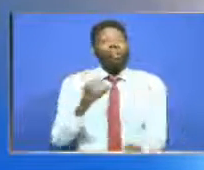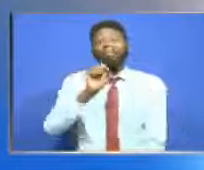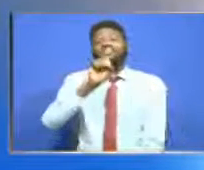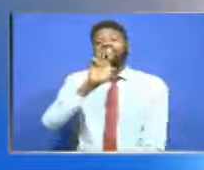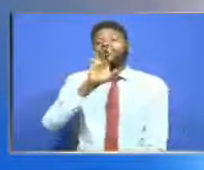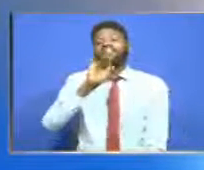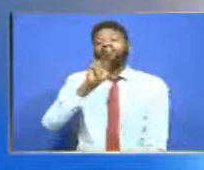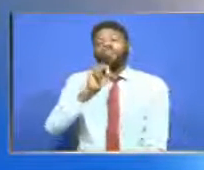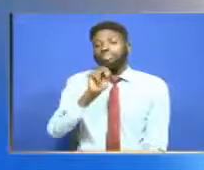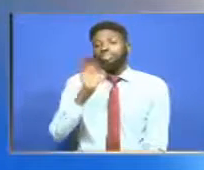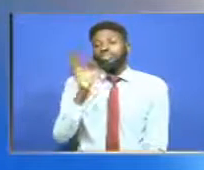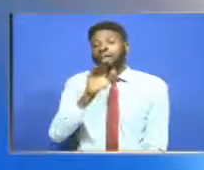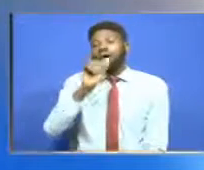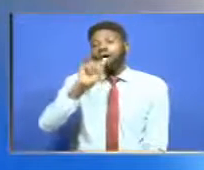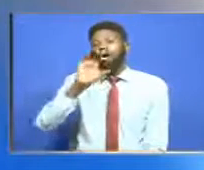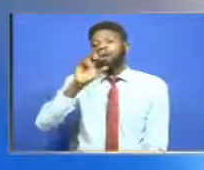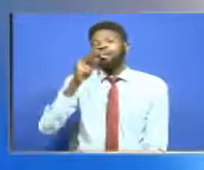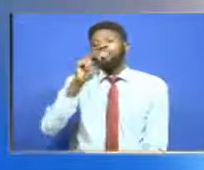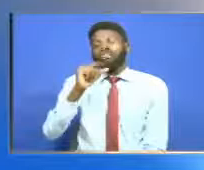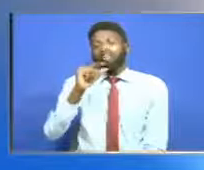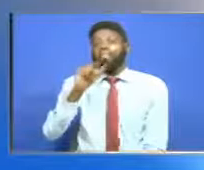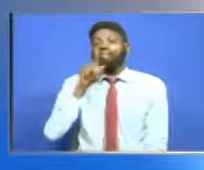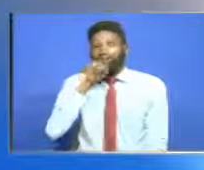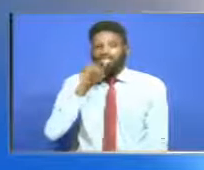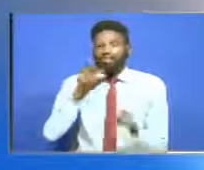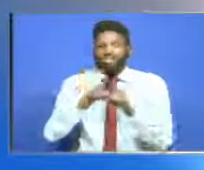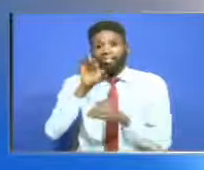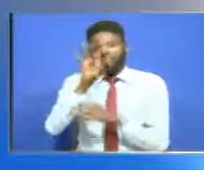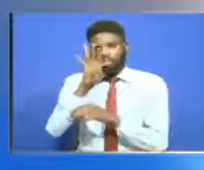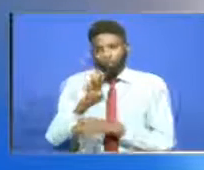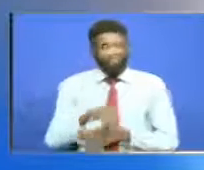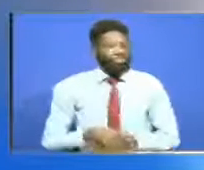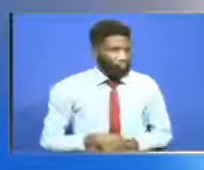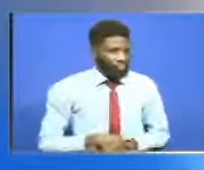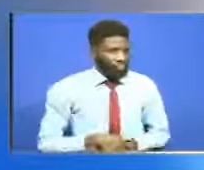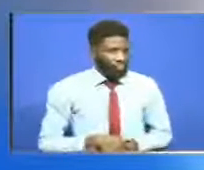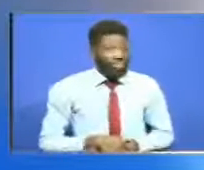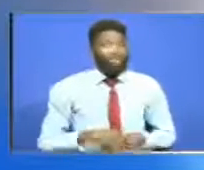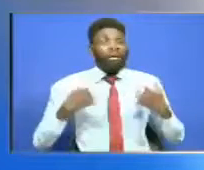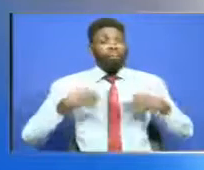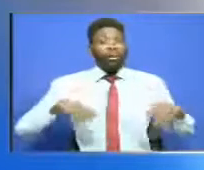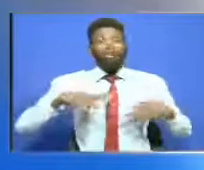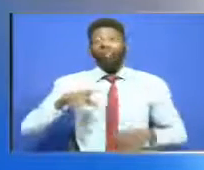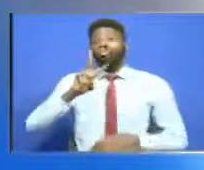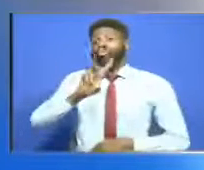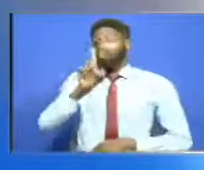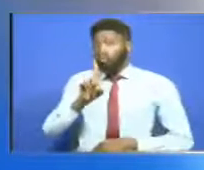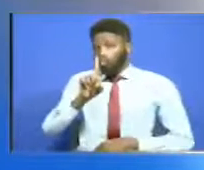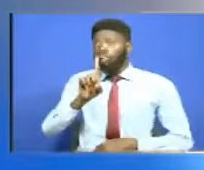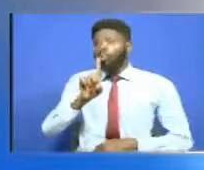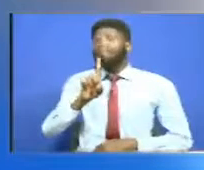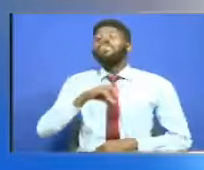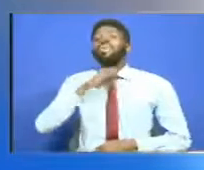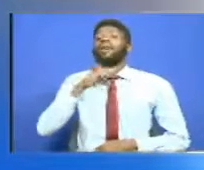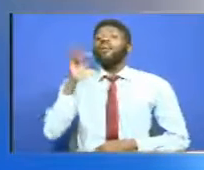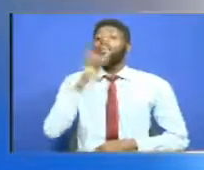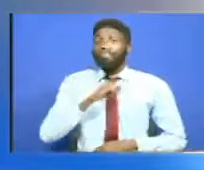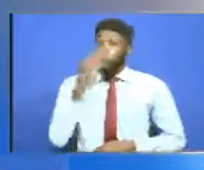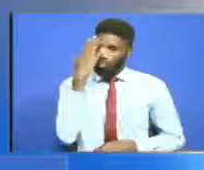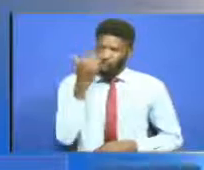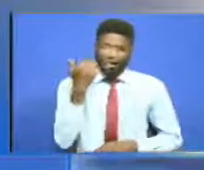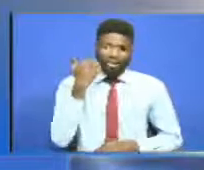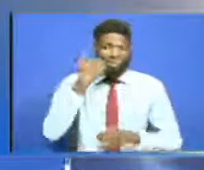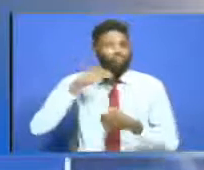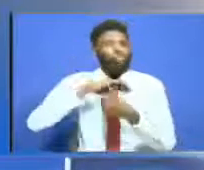Cheng on Facebook. So let's begin straight away. 21 more deaths resulting from COVID-19 complications have